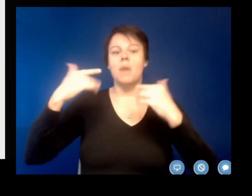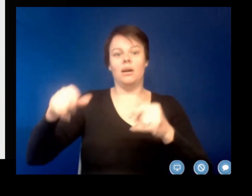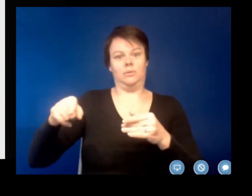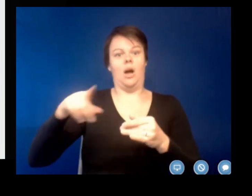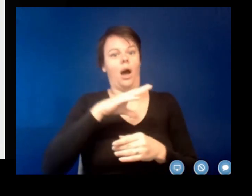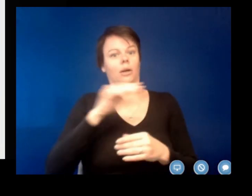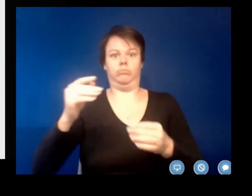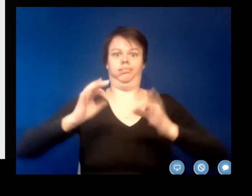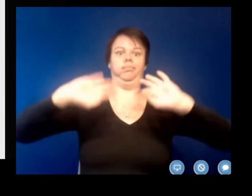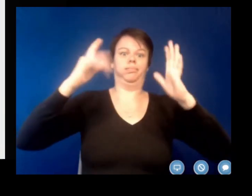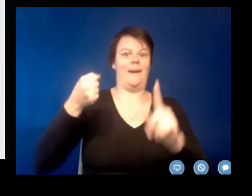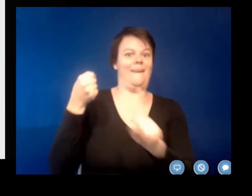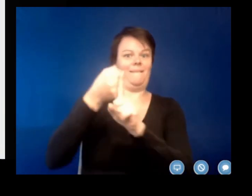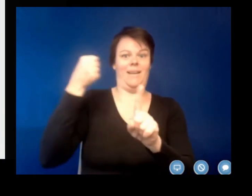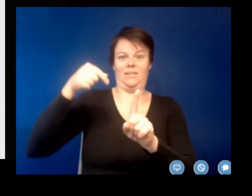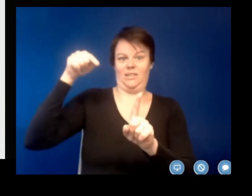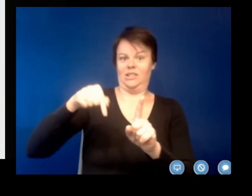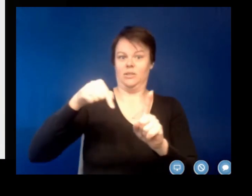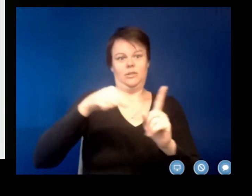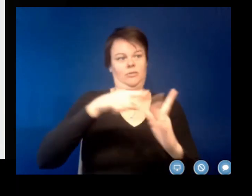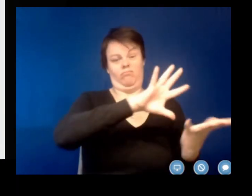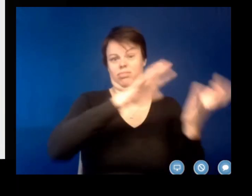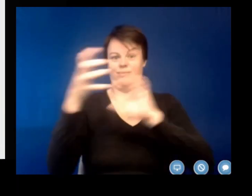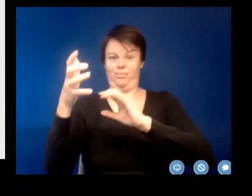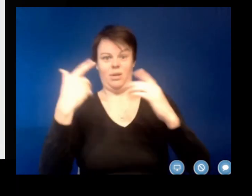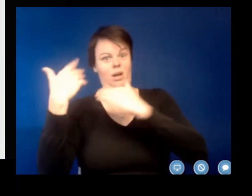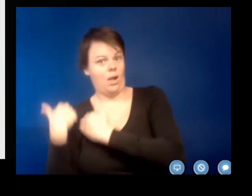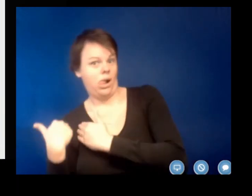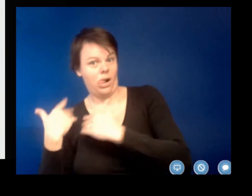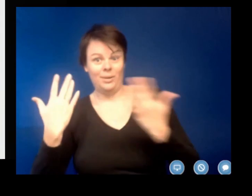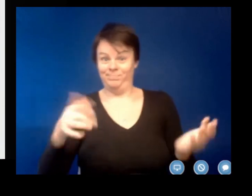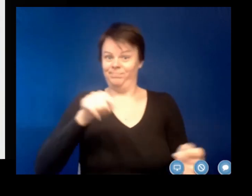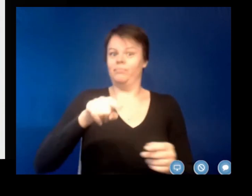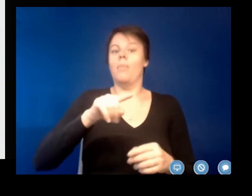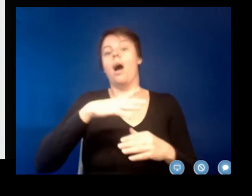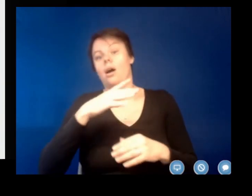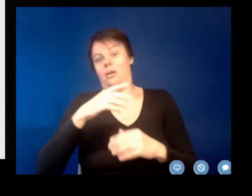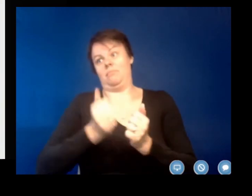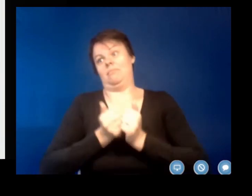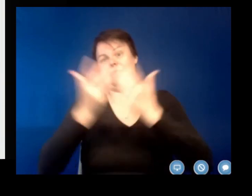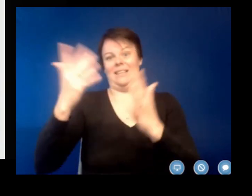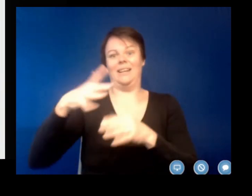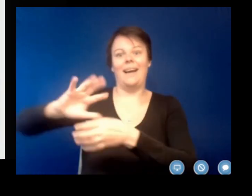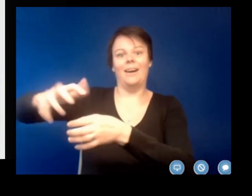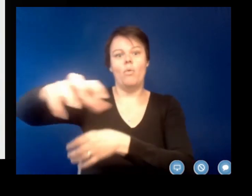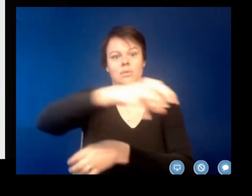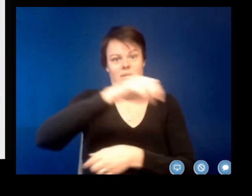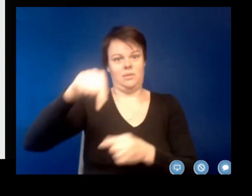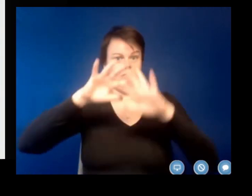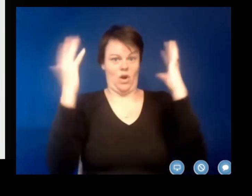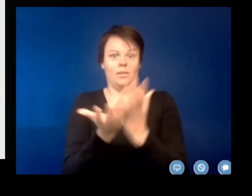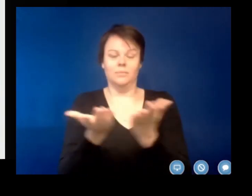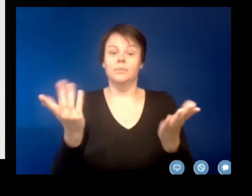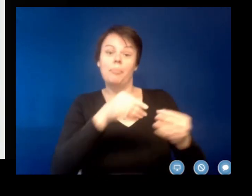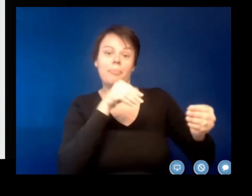the world. And the plastic fibers of washing from fleece, pullovers, and these